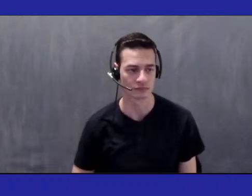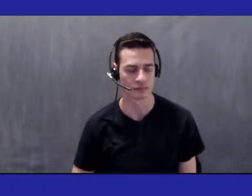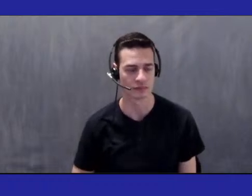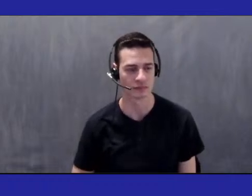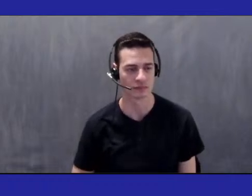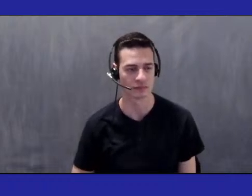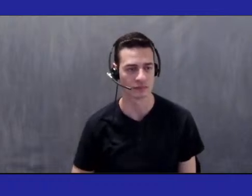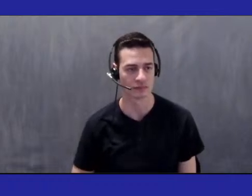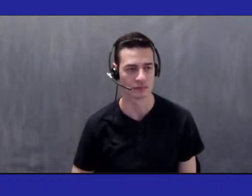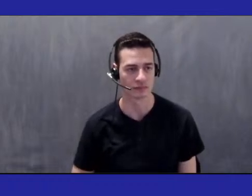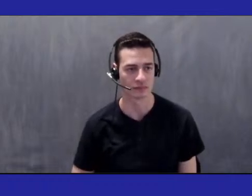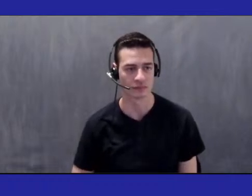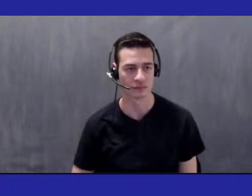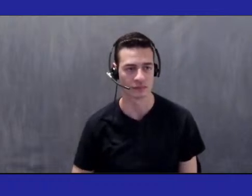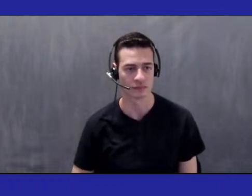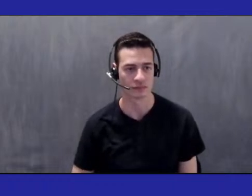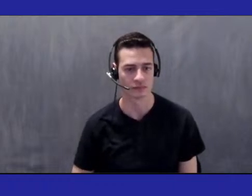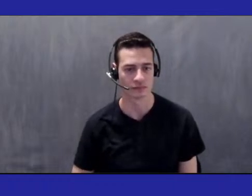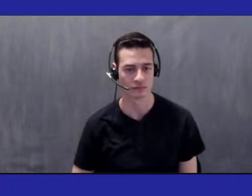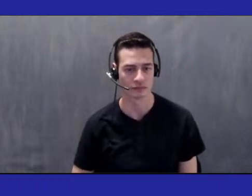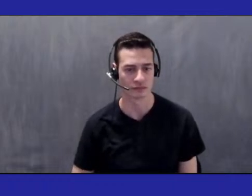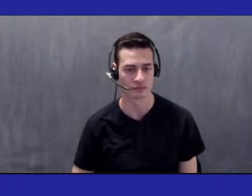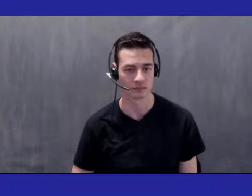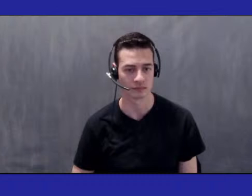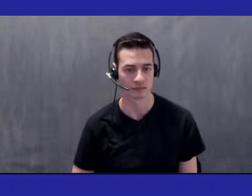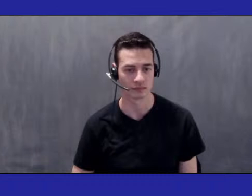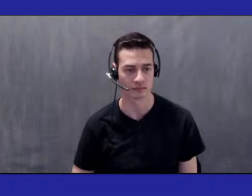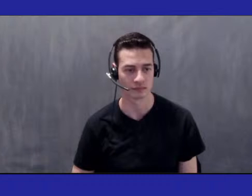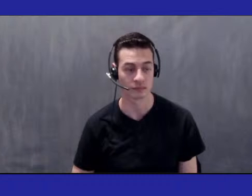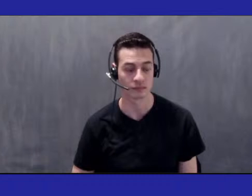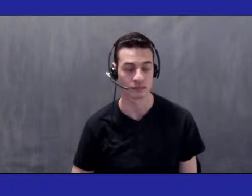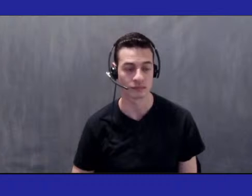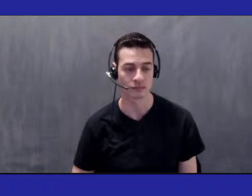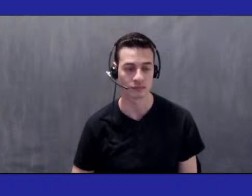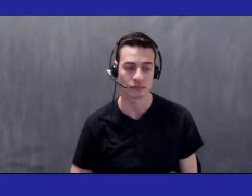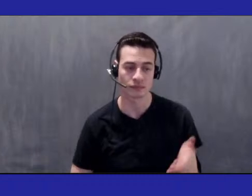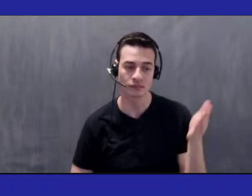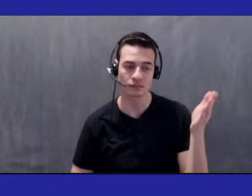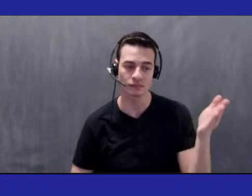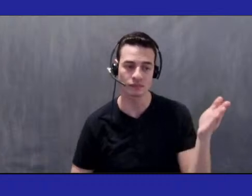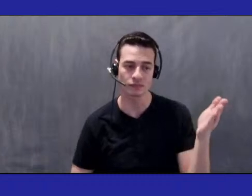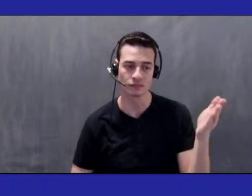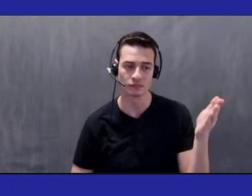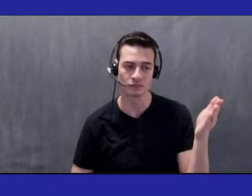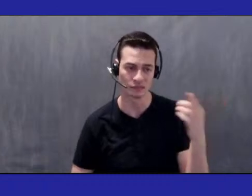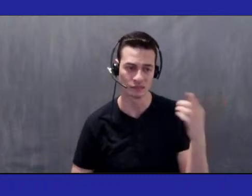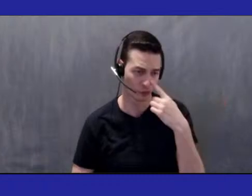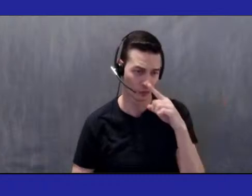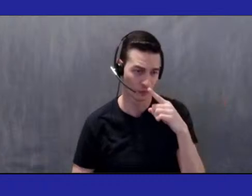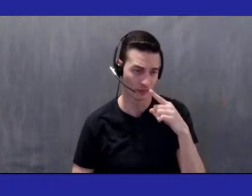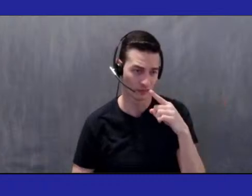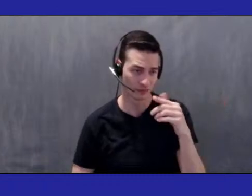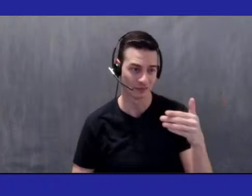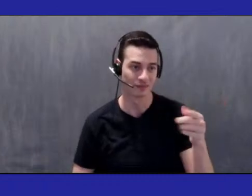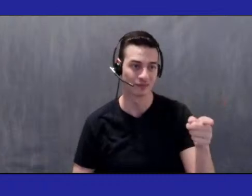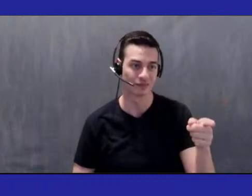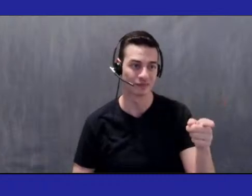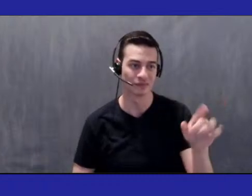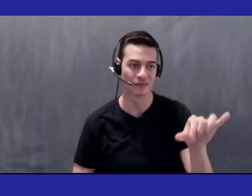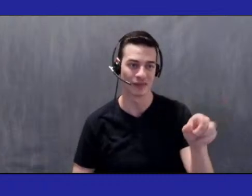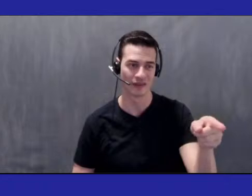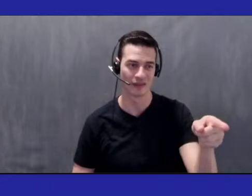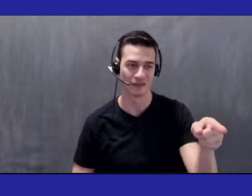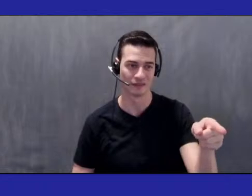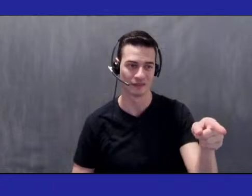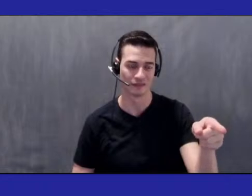So this is our slide dealing with, sorry, can you go forward again to the sexual harassment